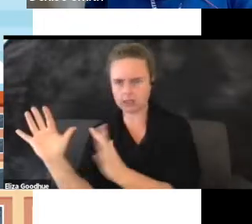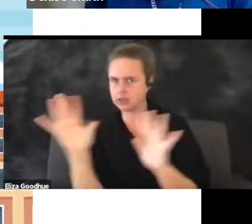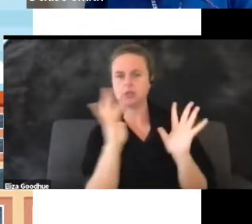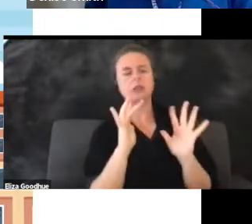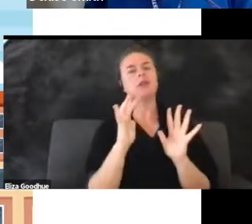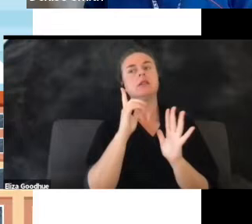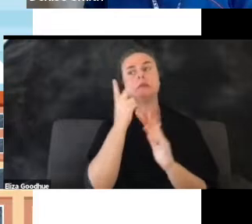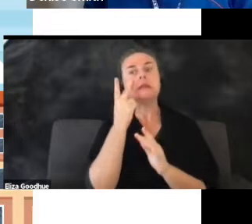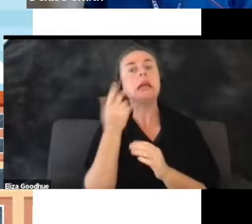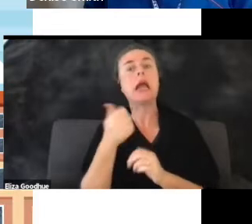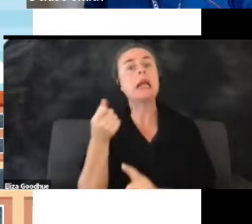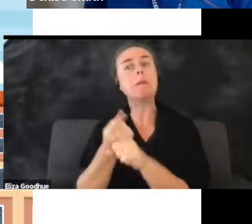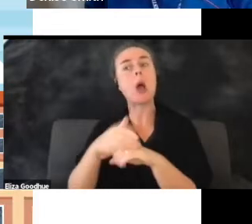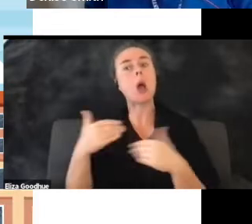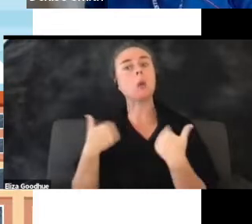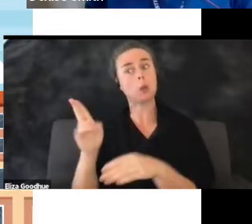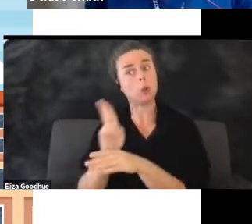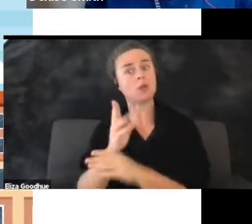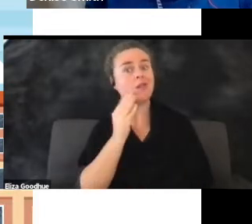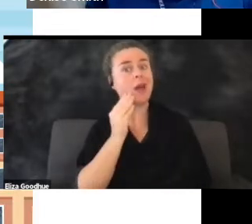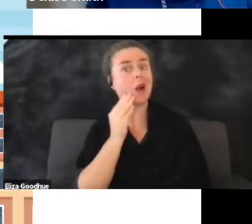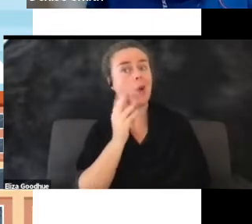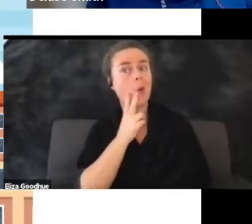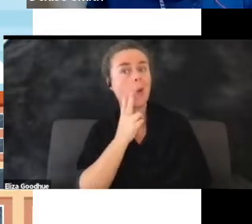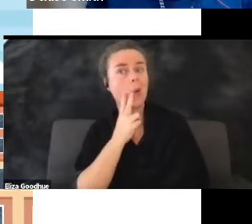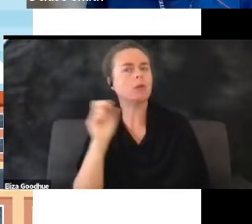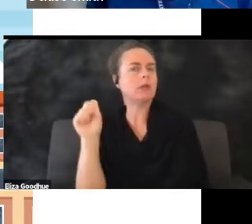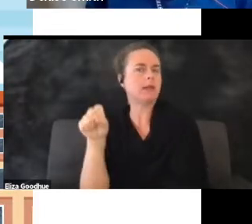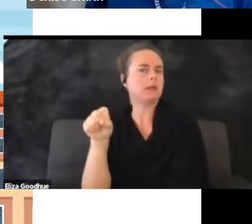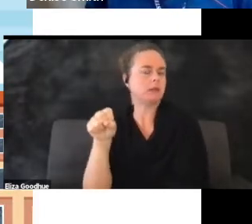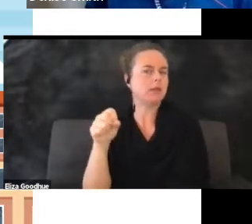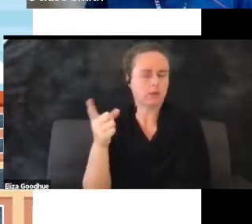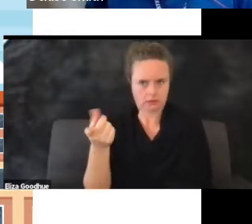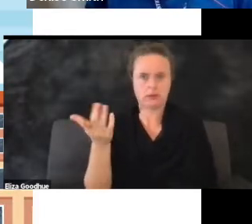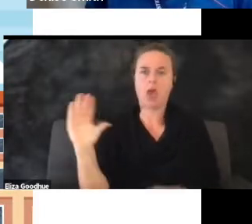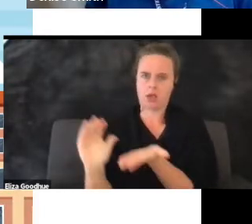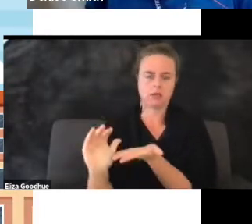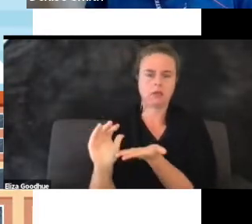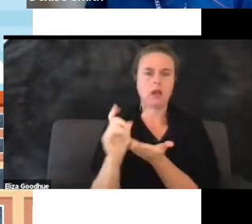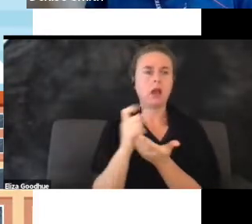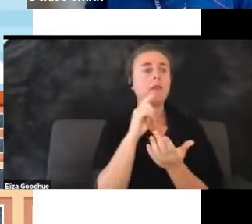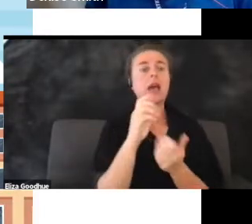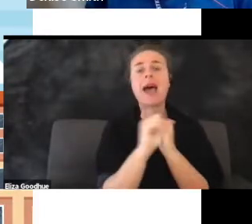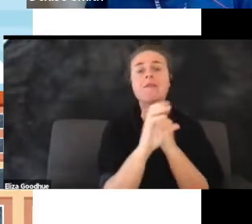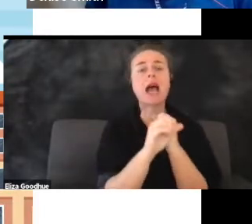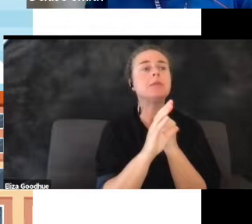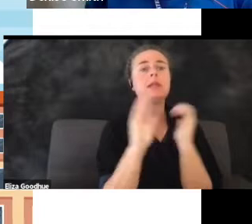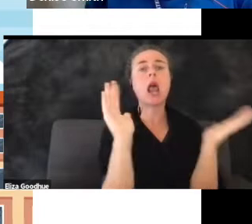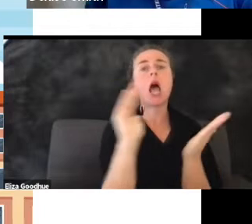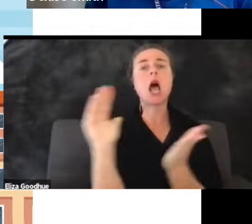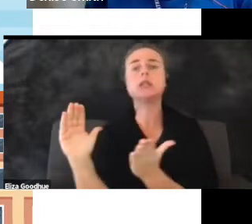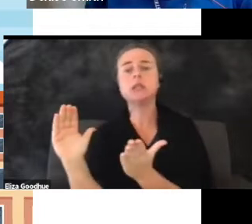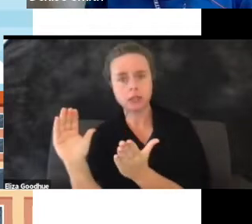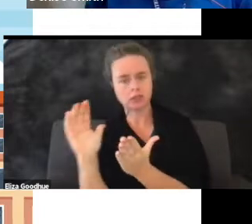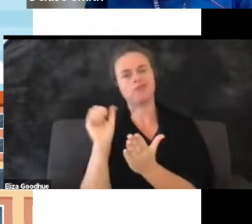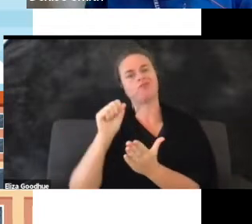retailers. So we have Tyler, and he walks to and from school every day, starting in kindergarten and at age 5 and